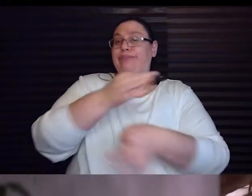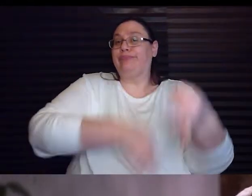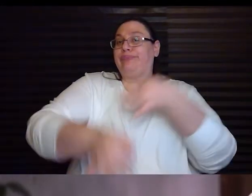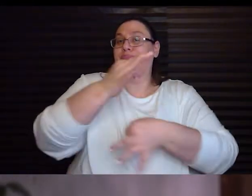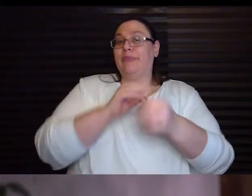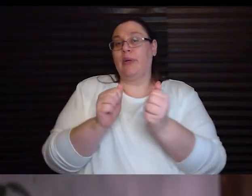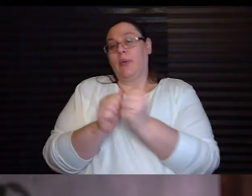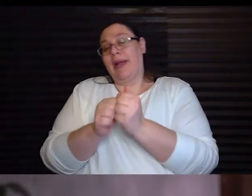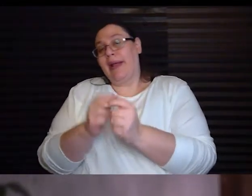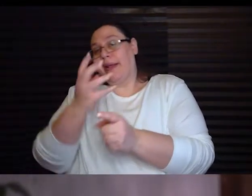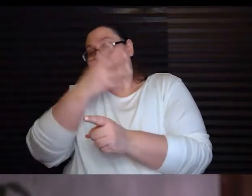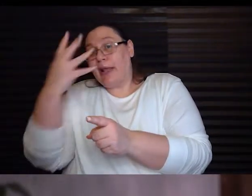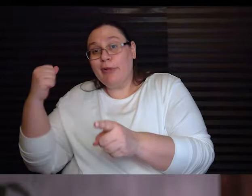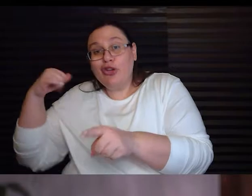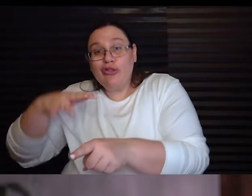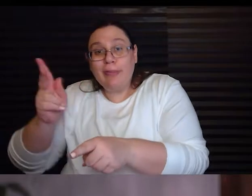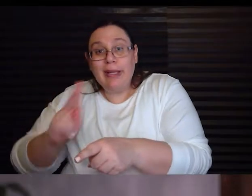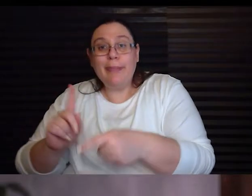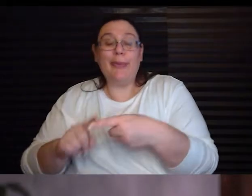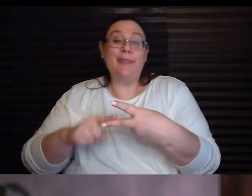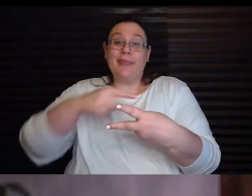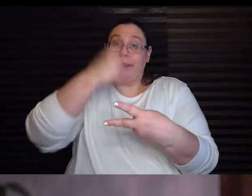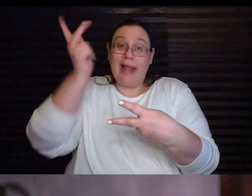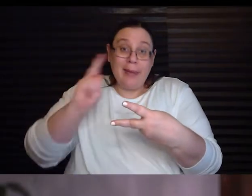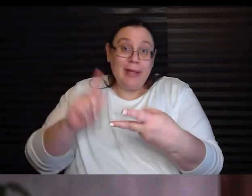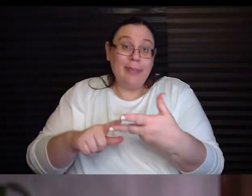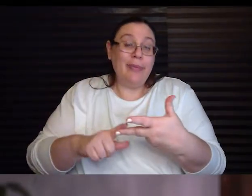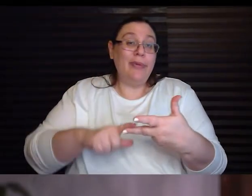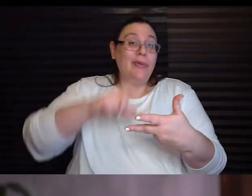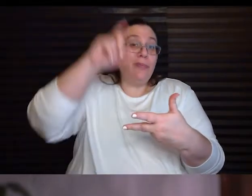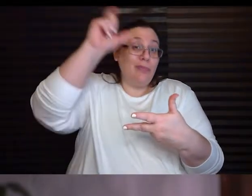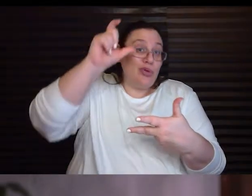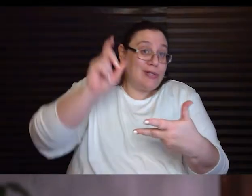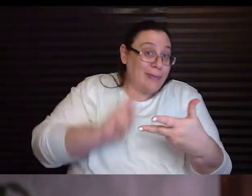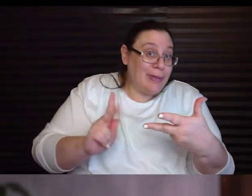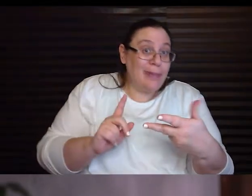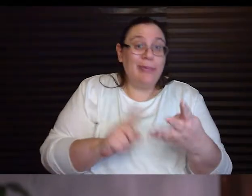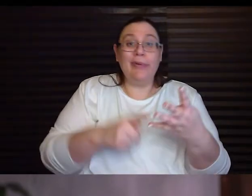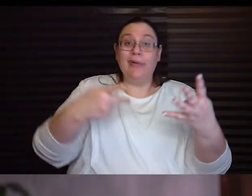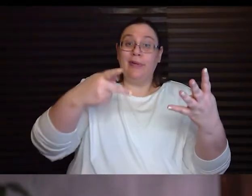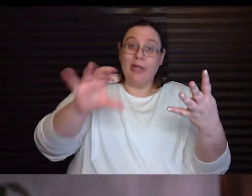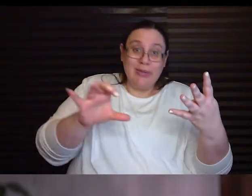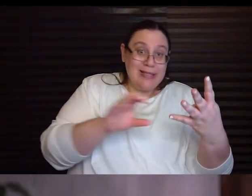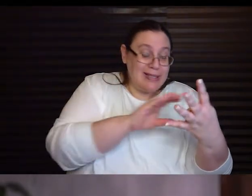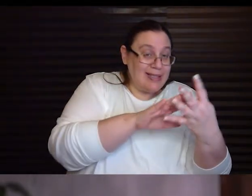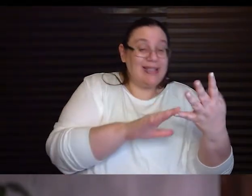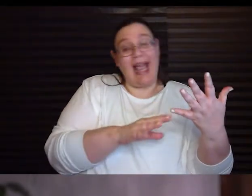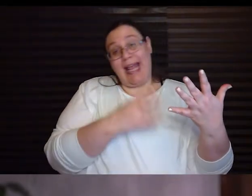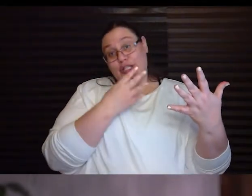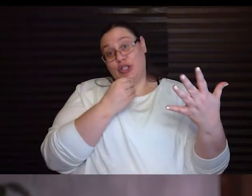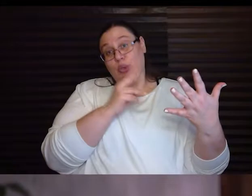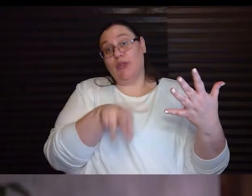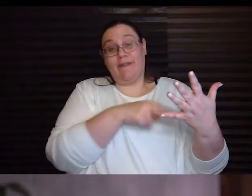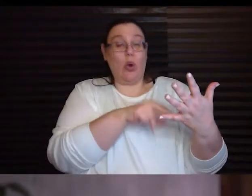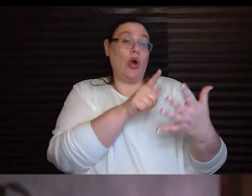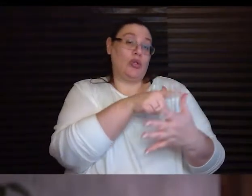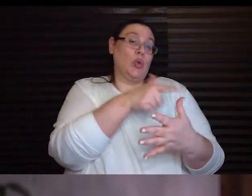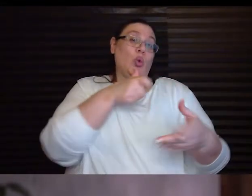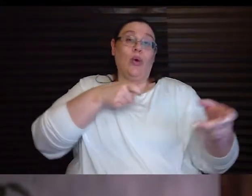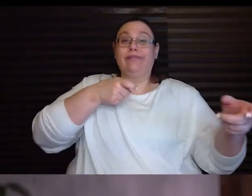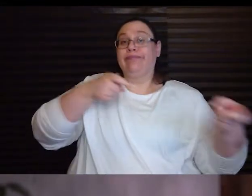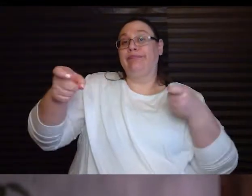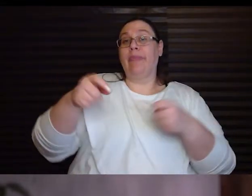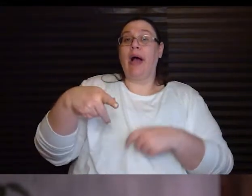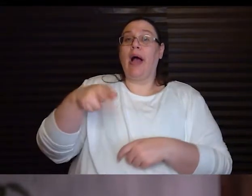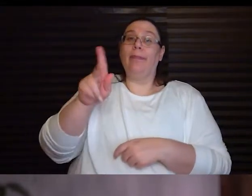replaced by immigrants, by black people, by Muslims and other people of color. And of course, Jews are the puppet